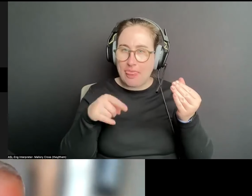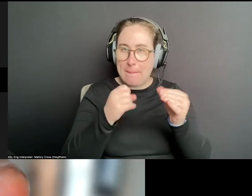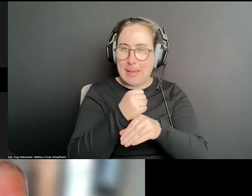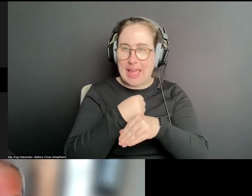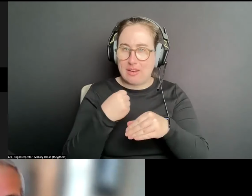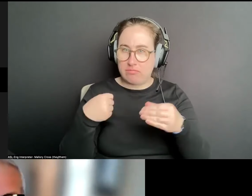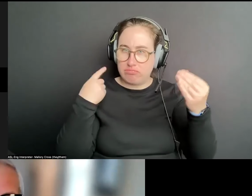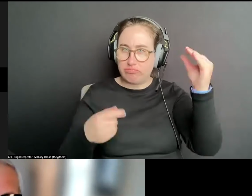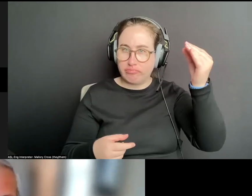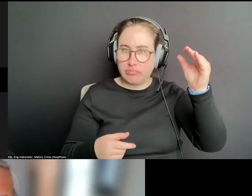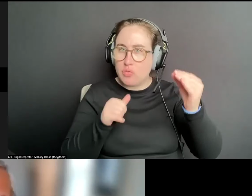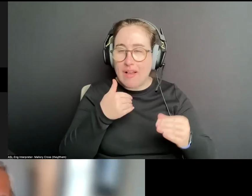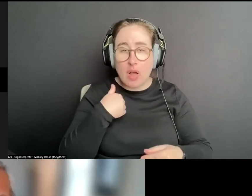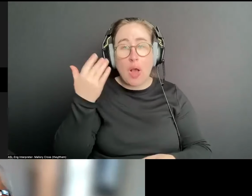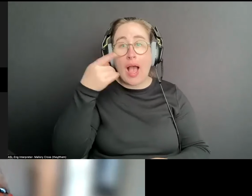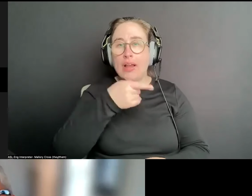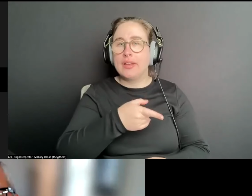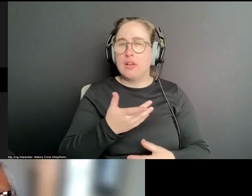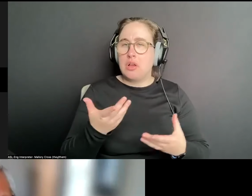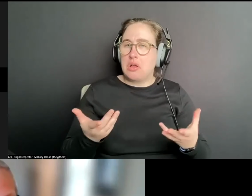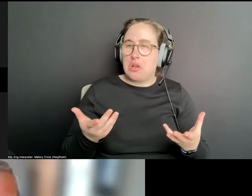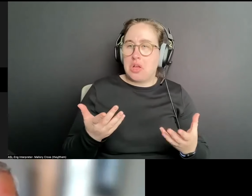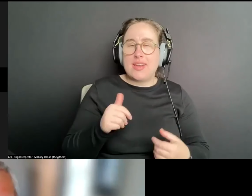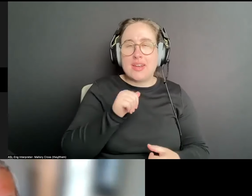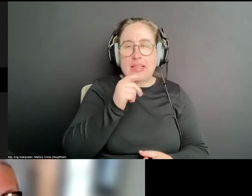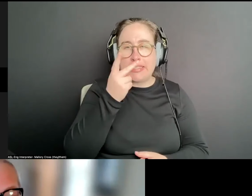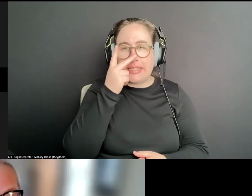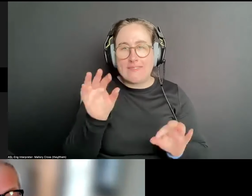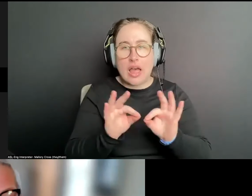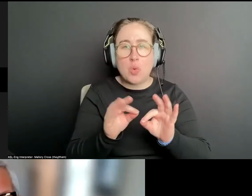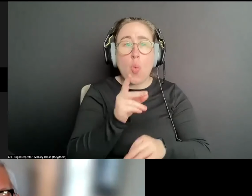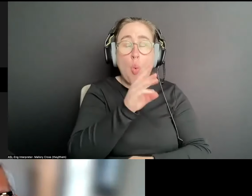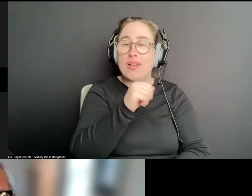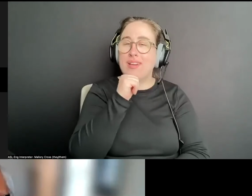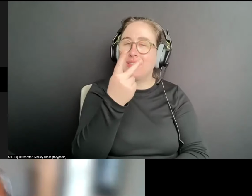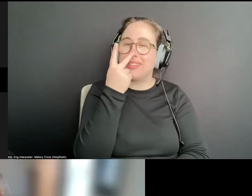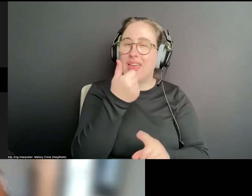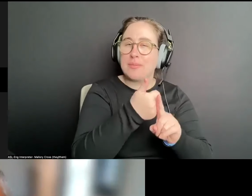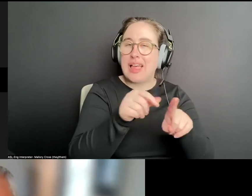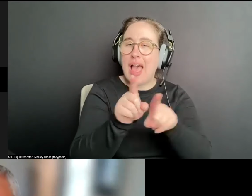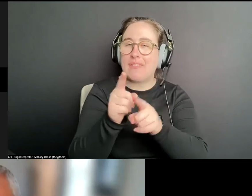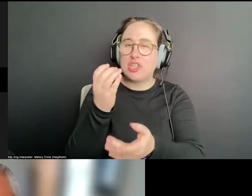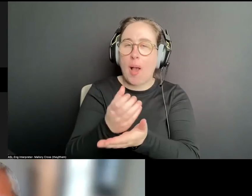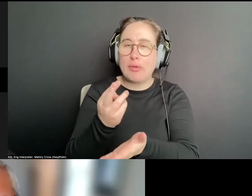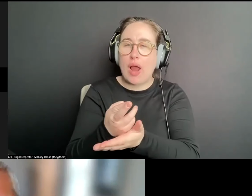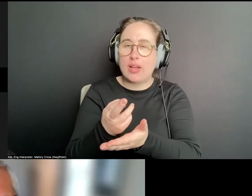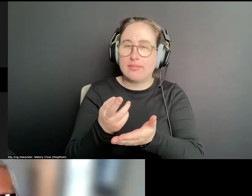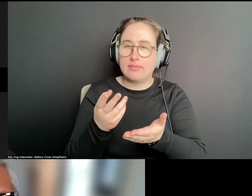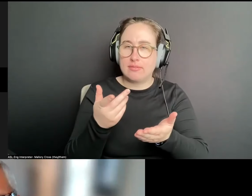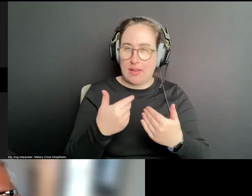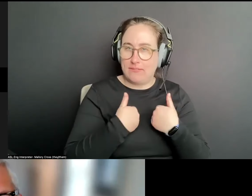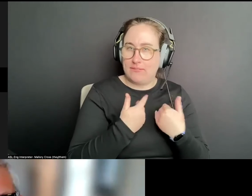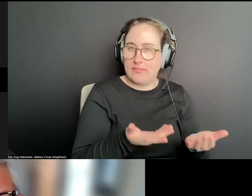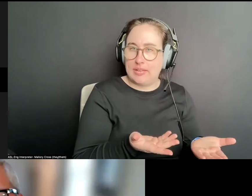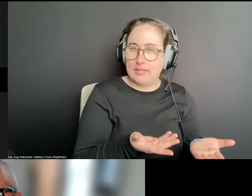of that time because they did not see themselves as the copyright holders. It was the individuals who came to those centers who were